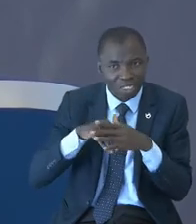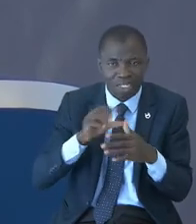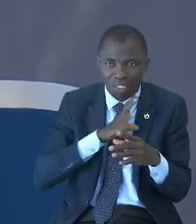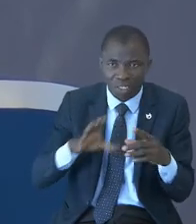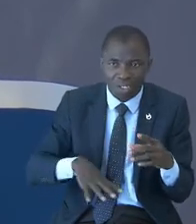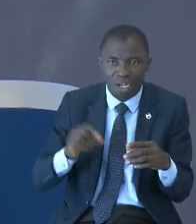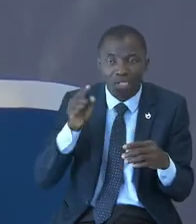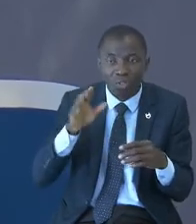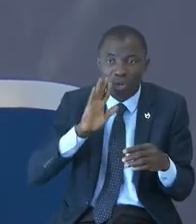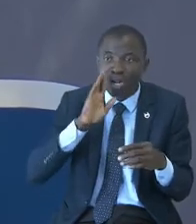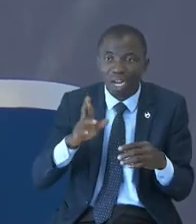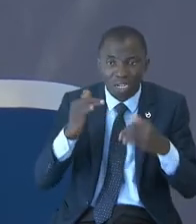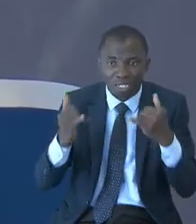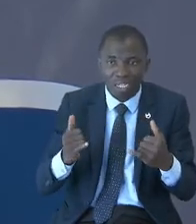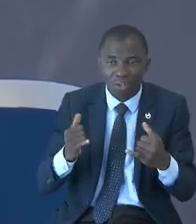is